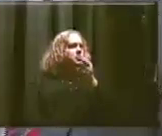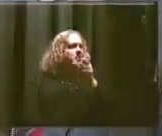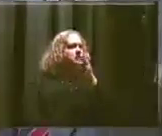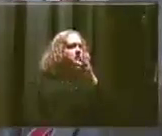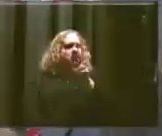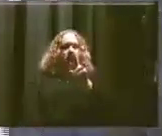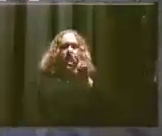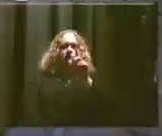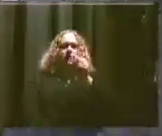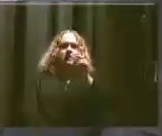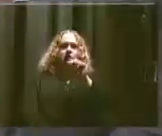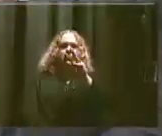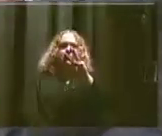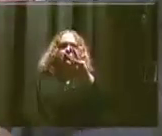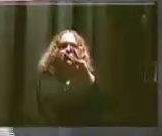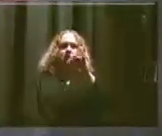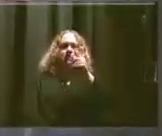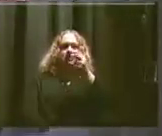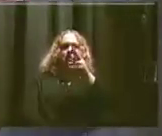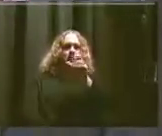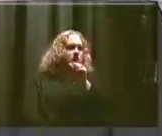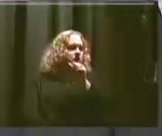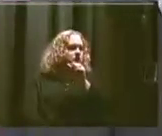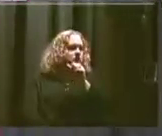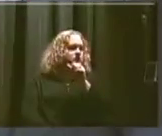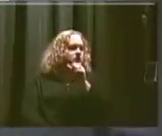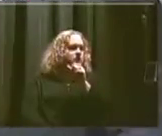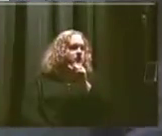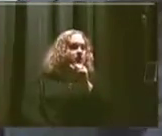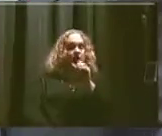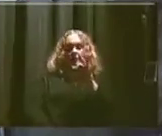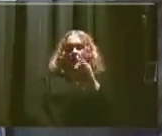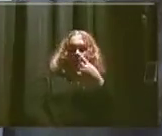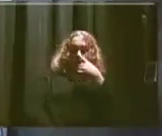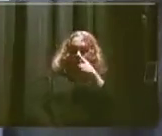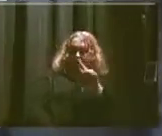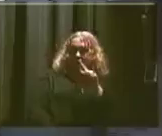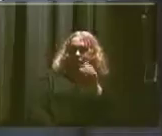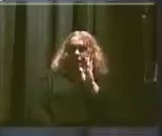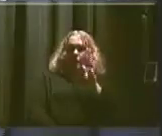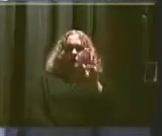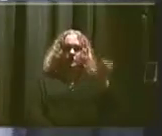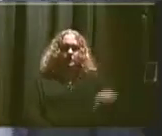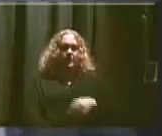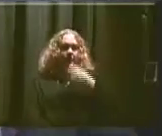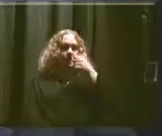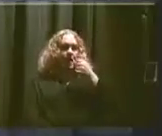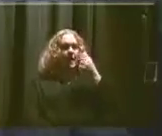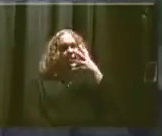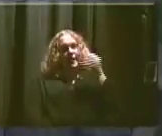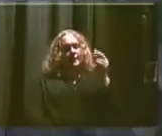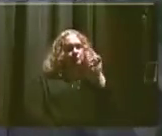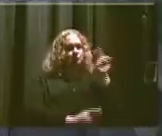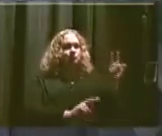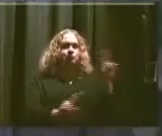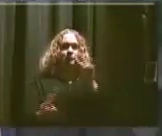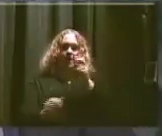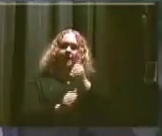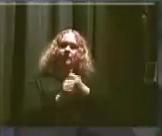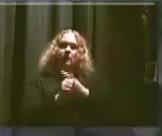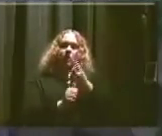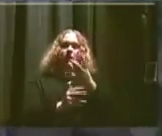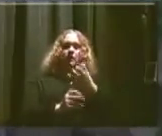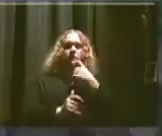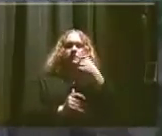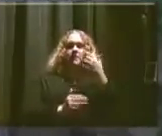If you don't mind, I'll take the mic out and just kind of face everybody, see if I can face everybody. But I'd like to thank the board